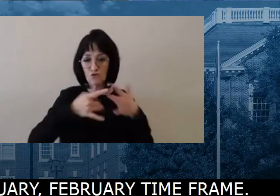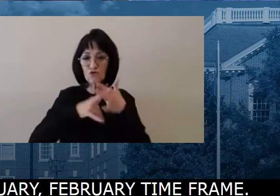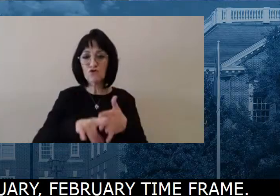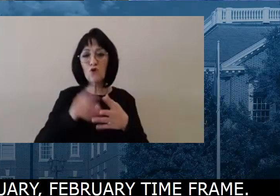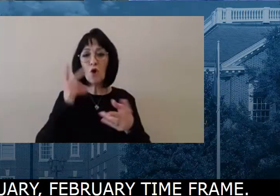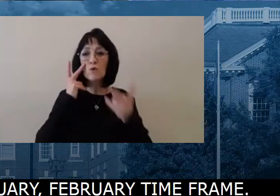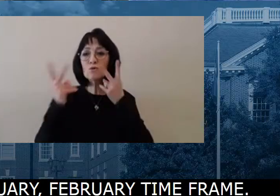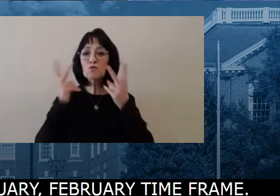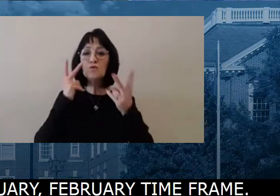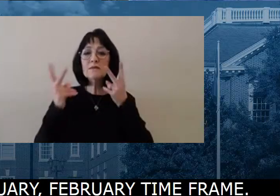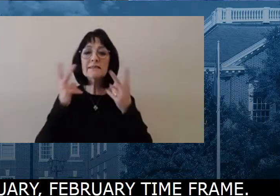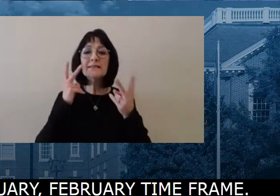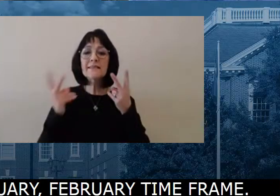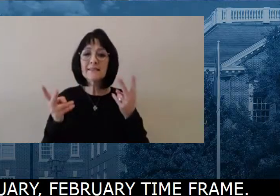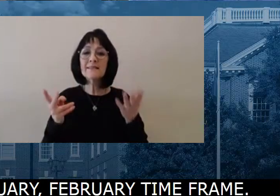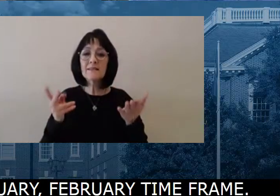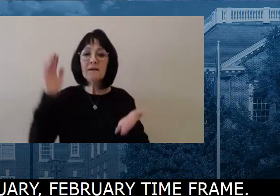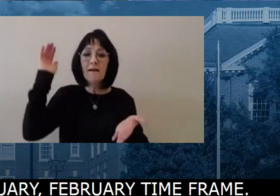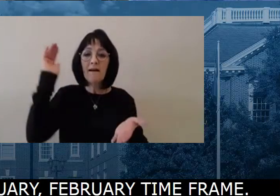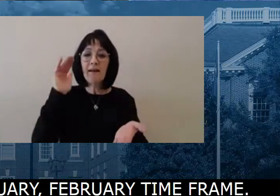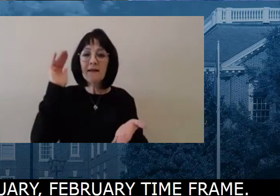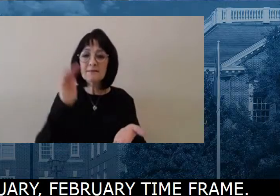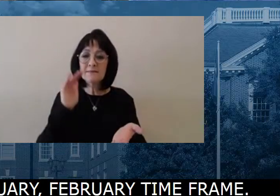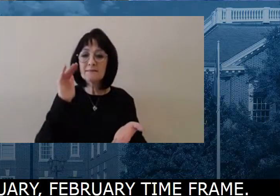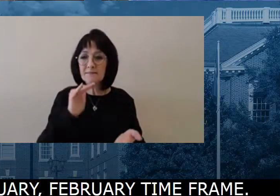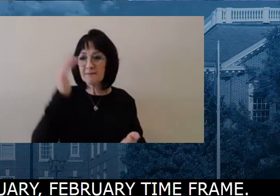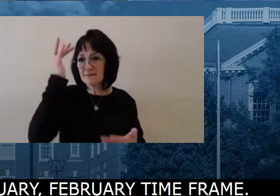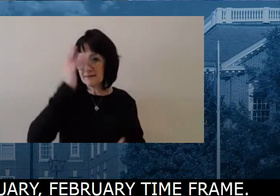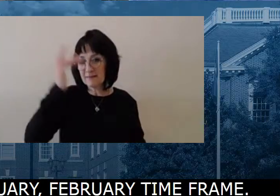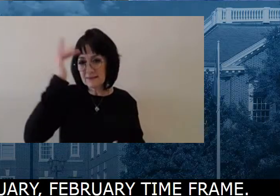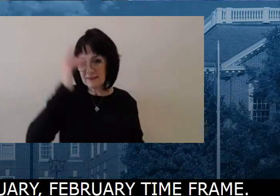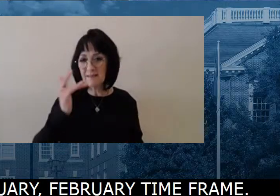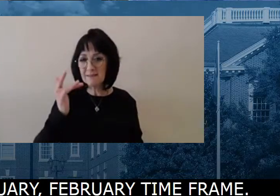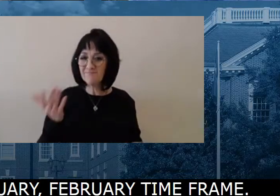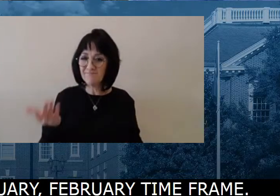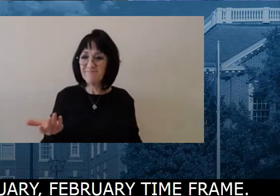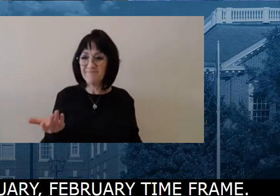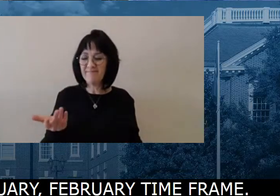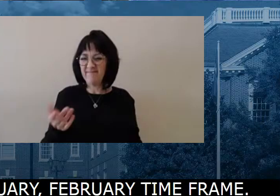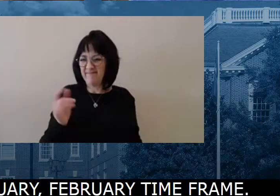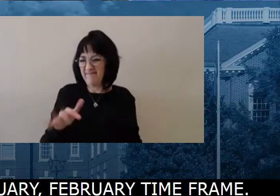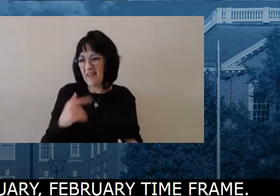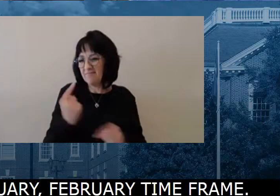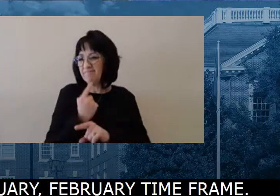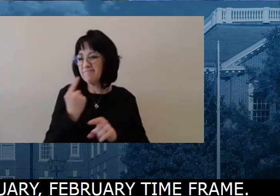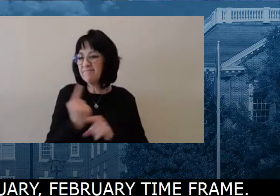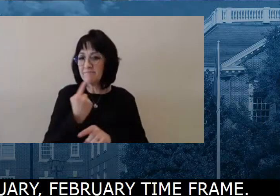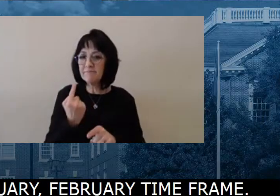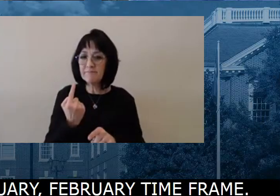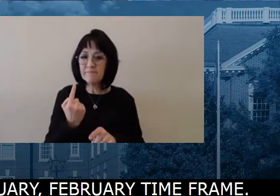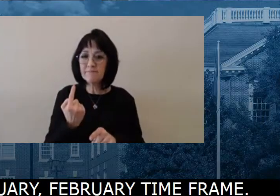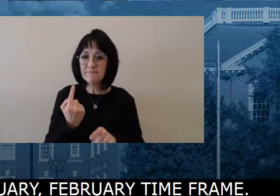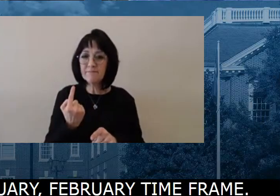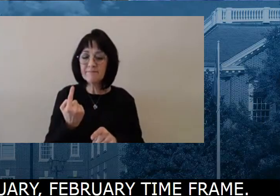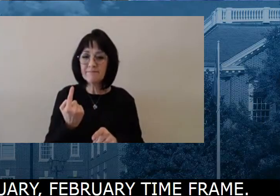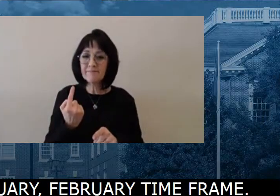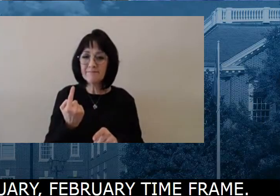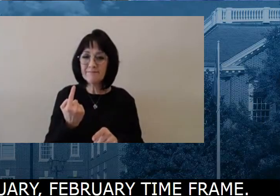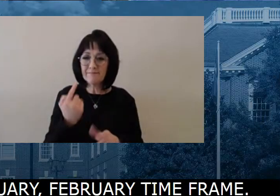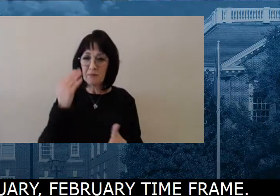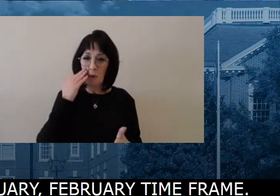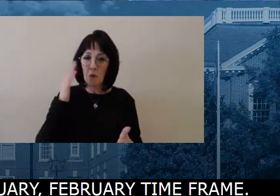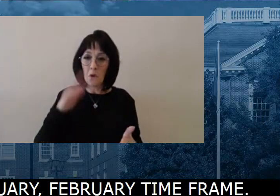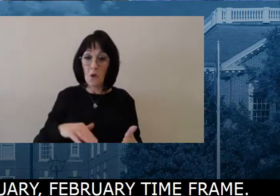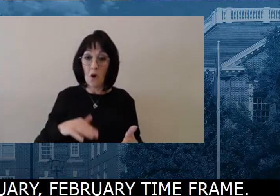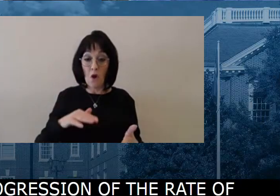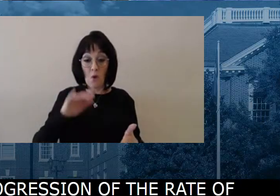natural progression of the infection that these cycles go through